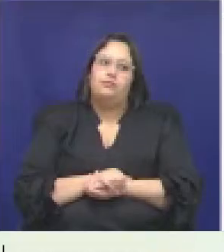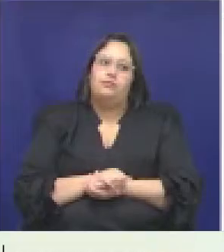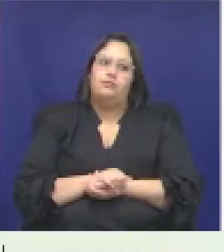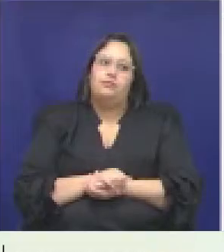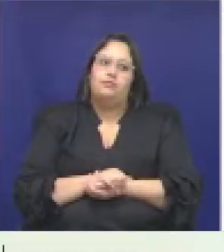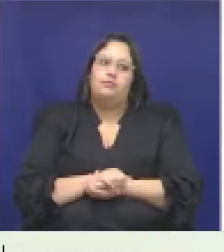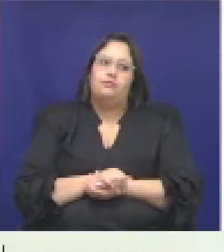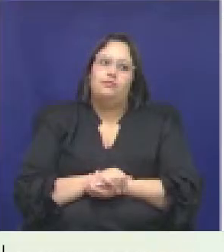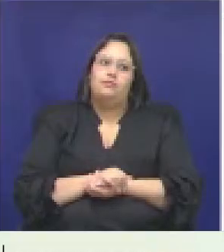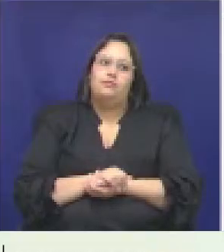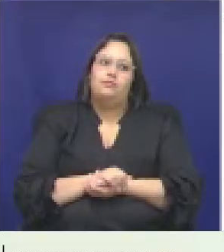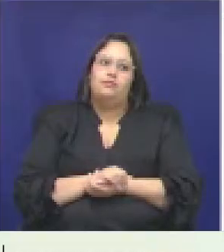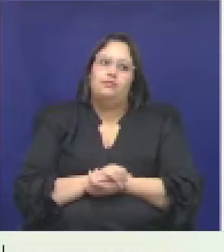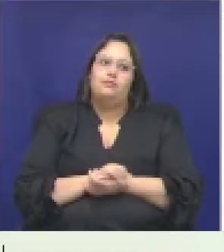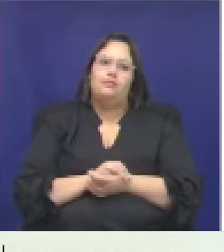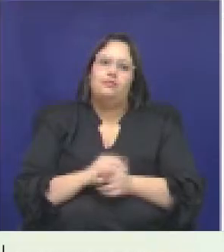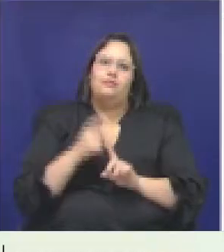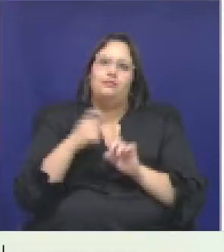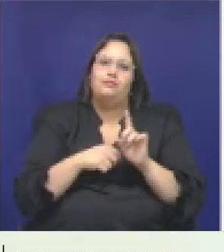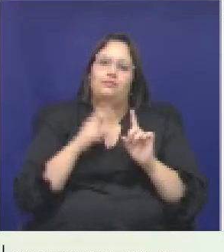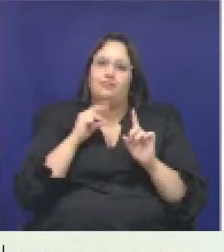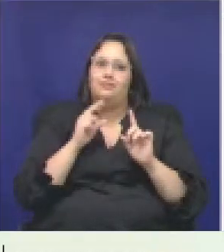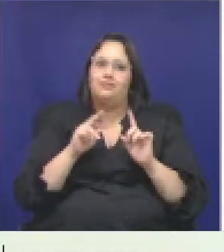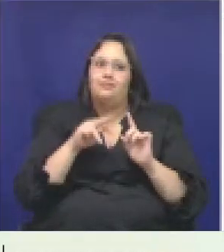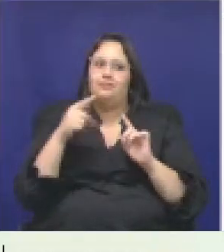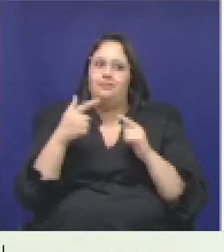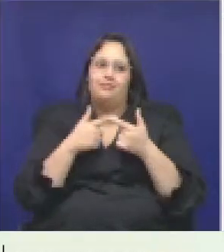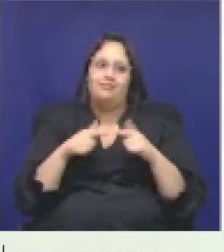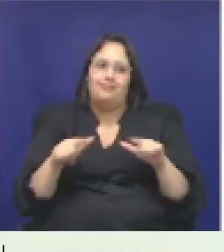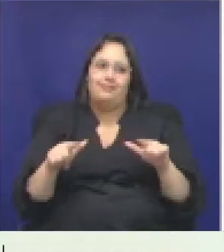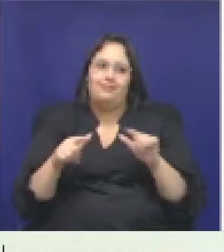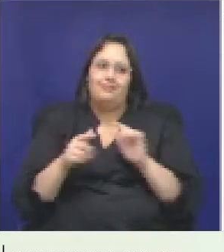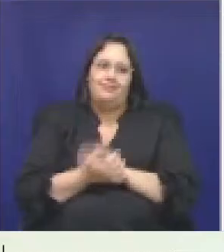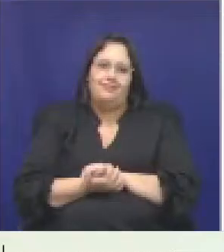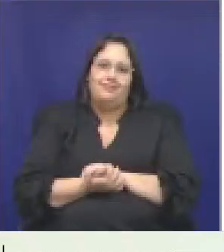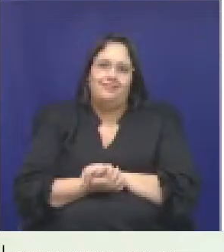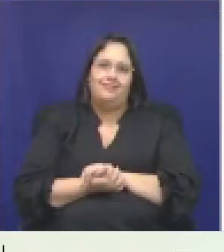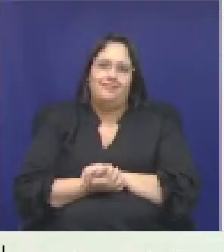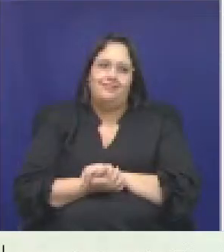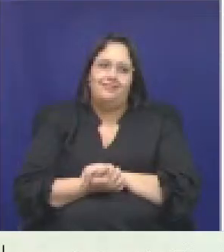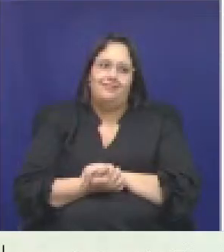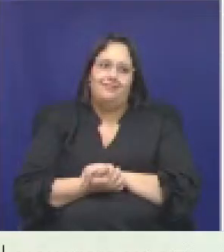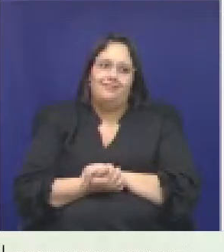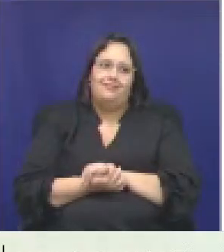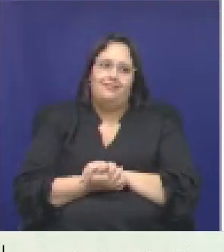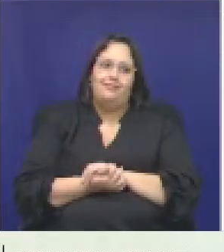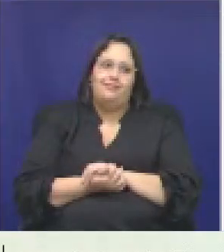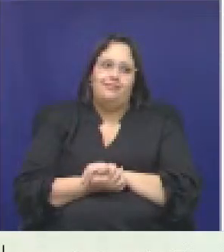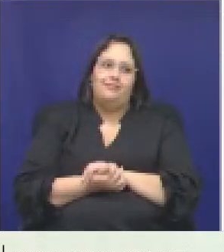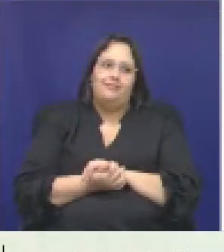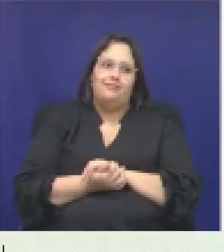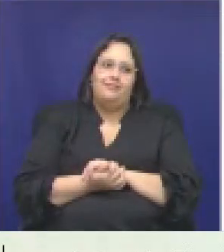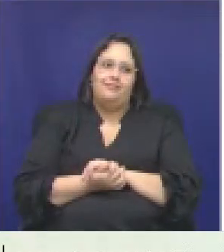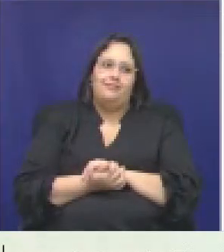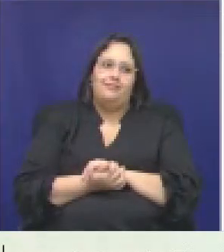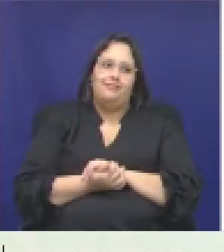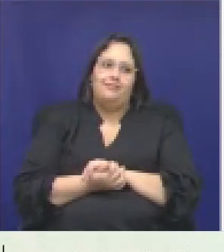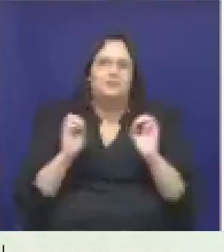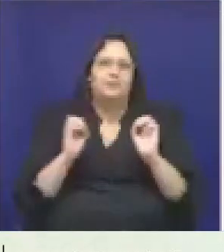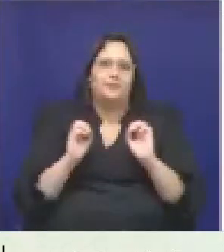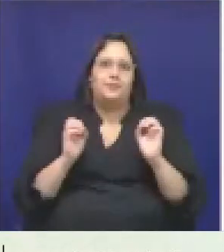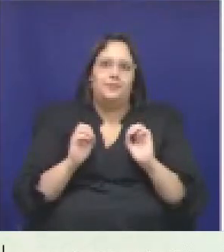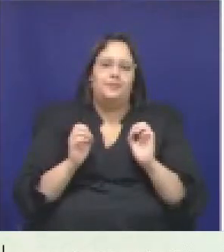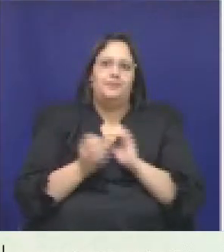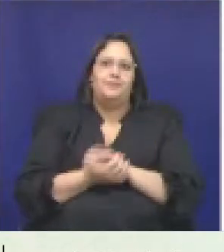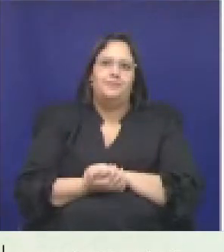ke sihlalo ndithi ingqanga nentsiba zayo. Sihlalo wendlu sivumele kwakhona ukuba sivuyisane kwaye